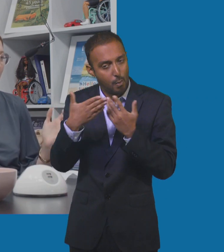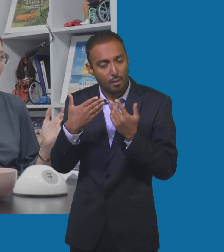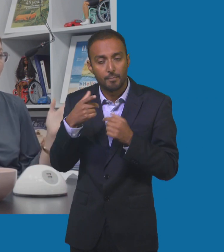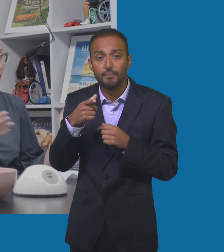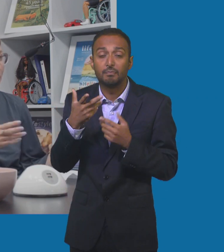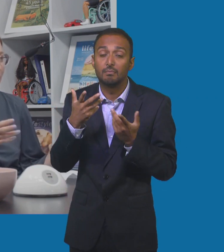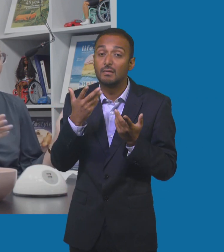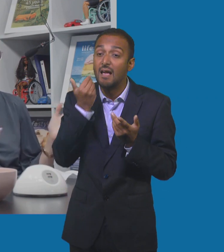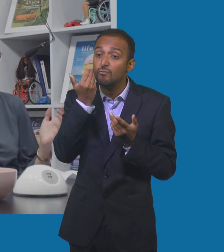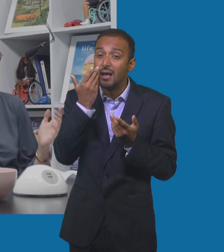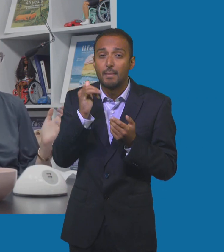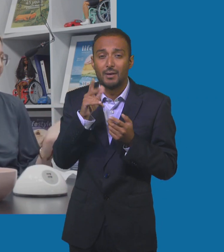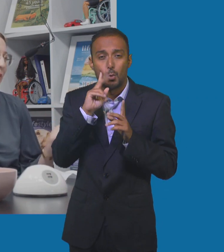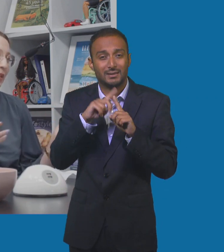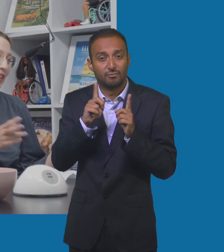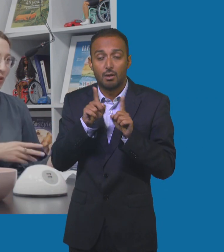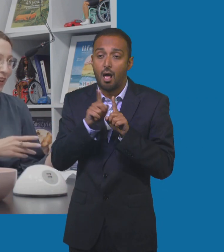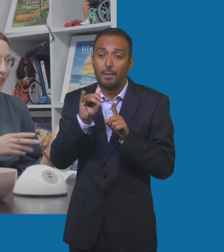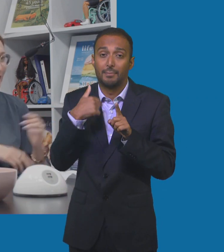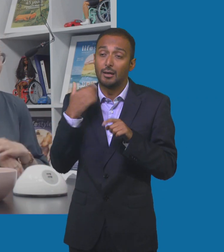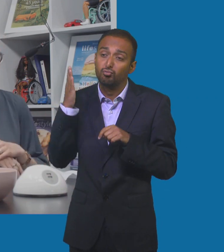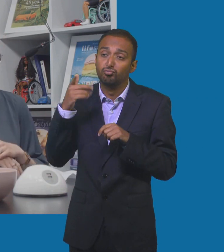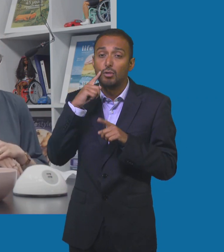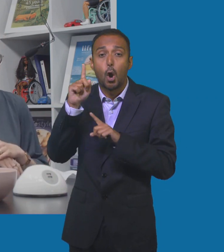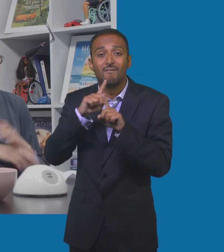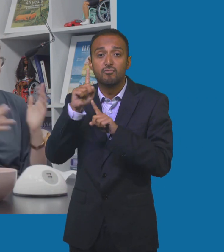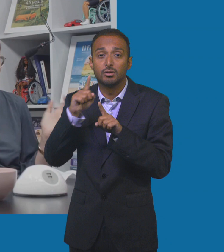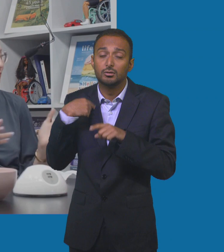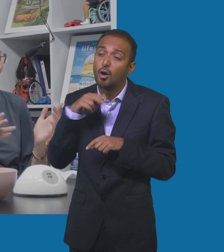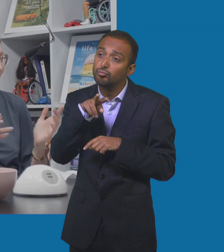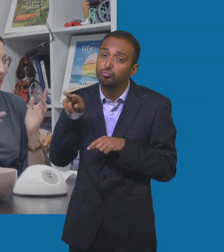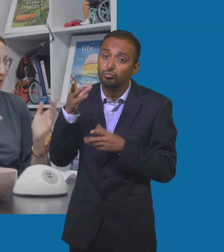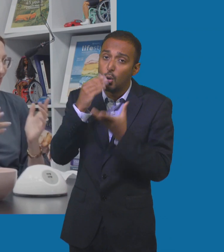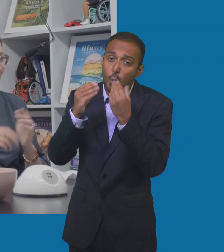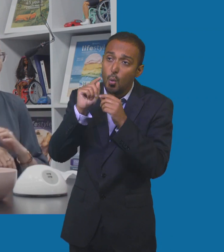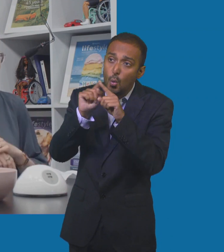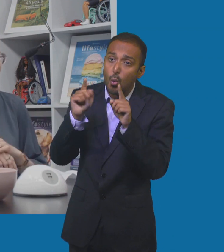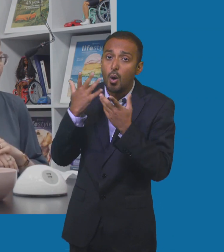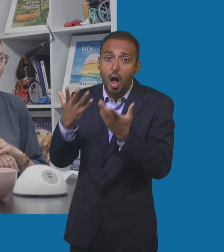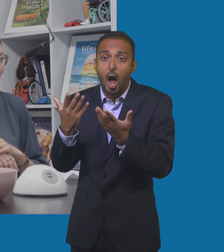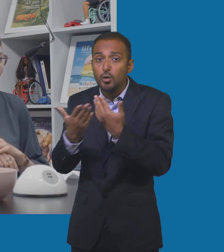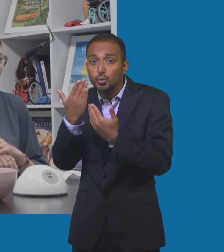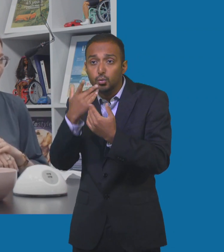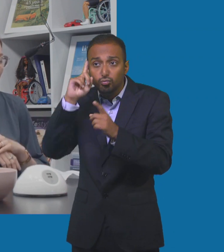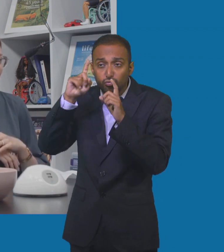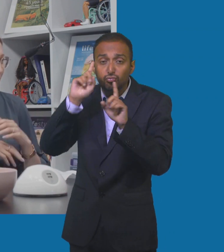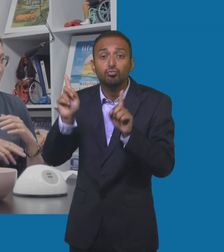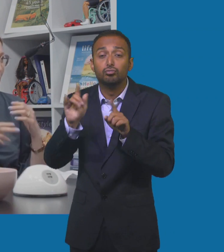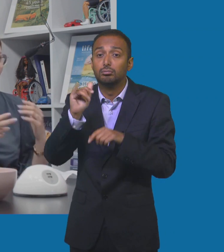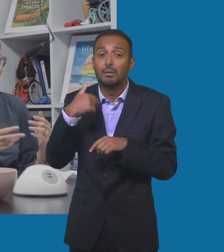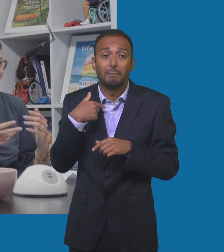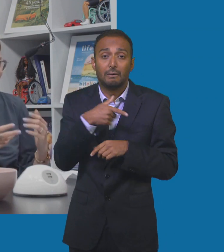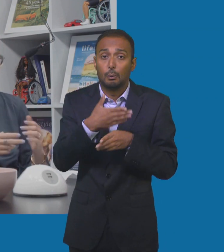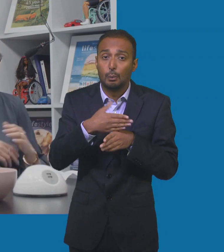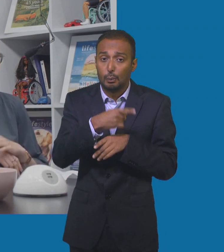might be going to a conference to learn about the latest mobility trends. I might be gathering my team of innovators at Motability and talking about